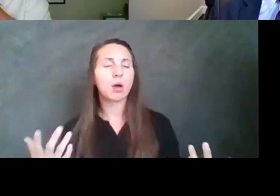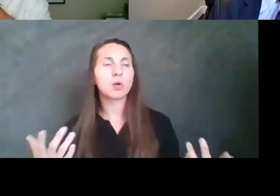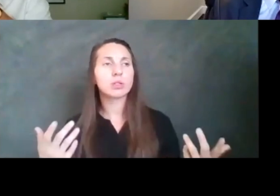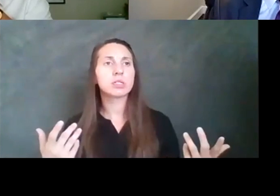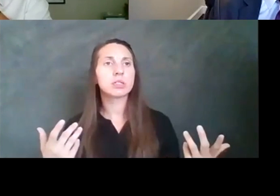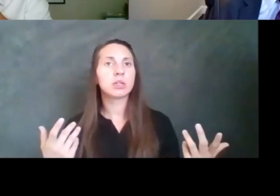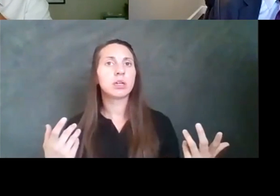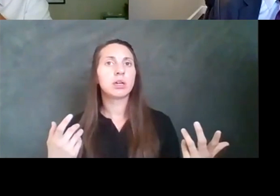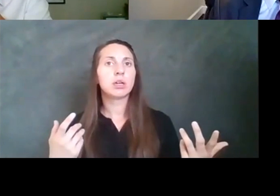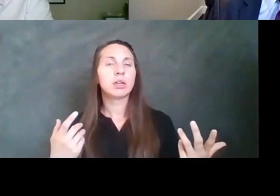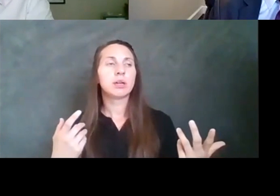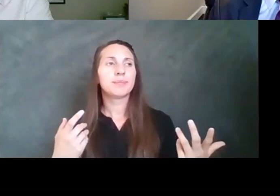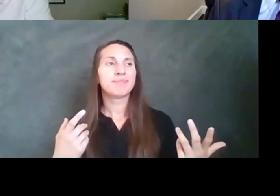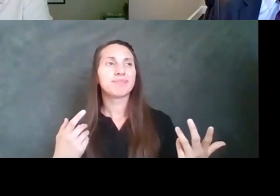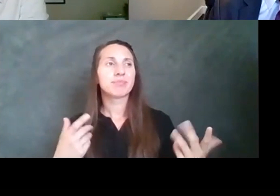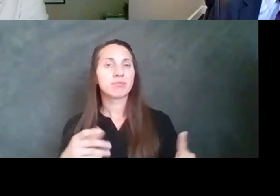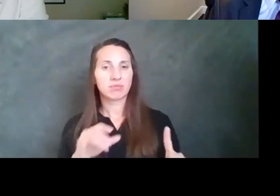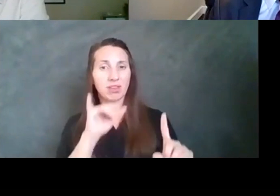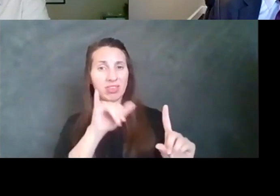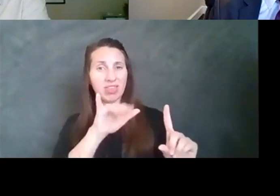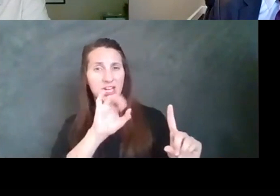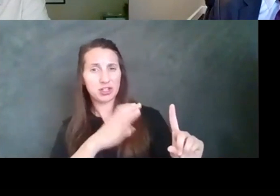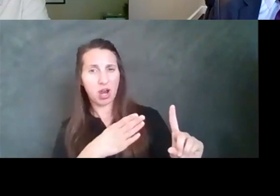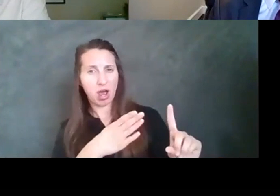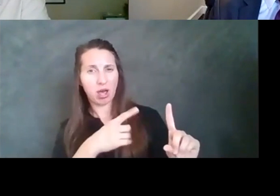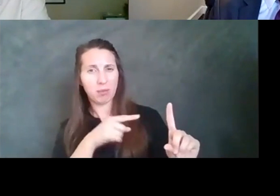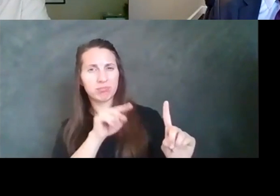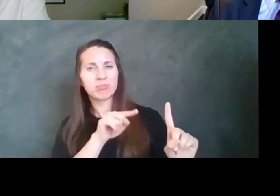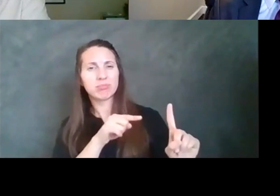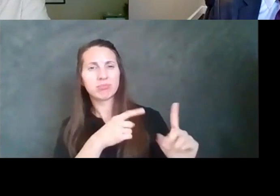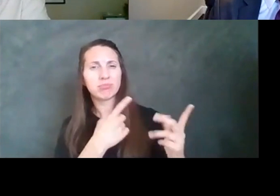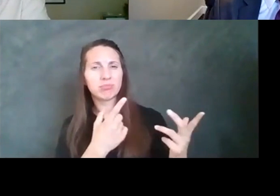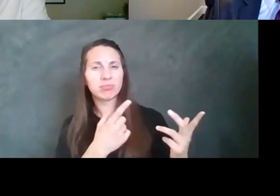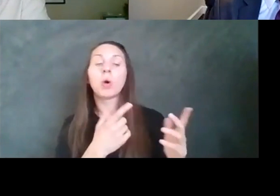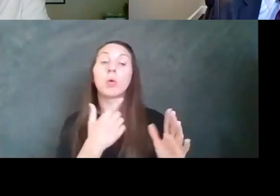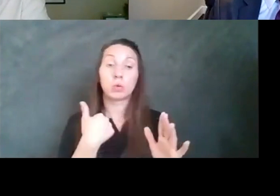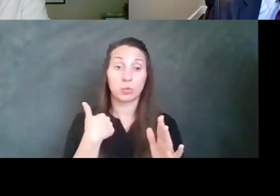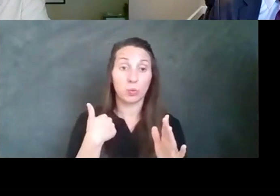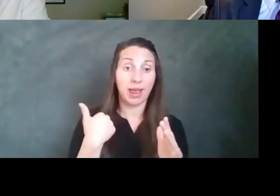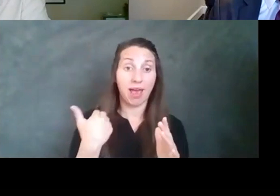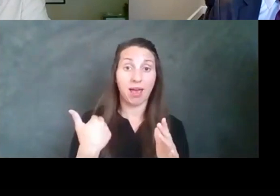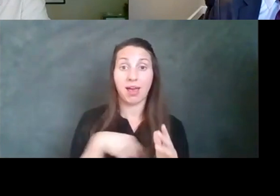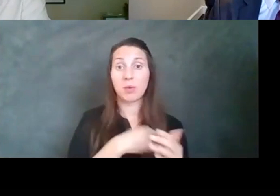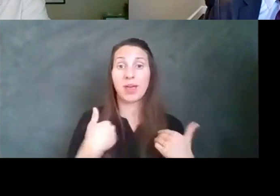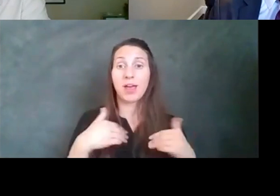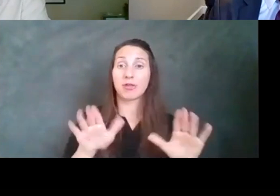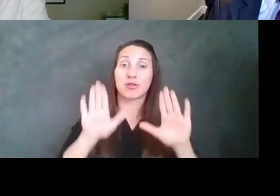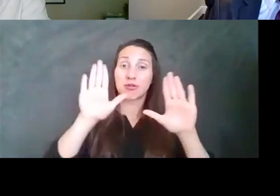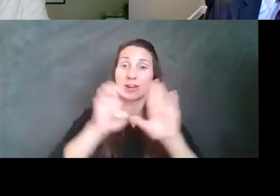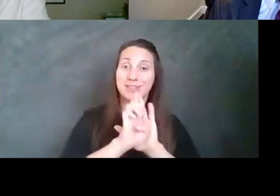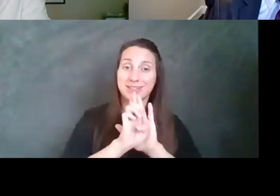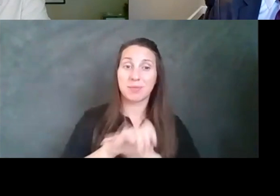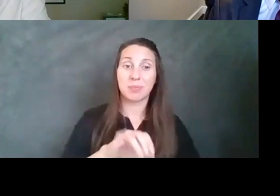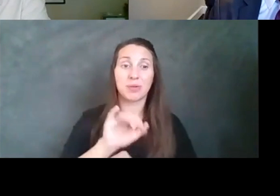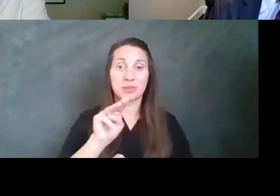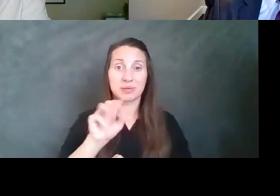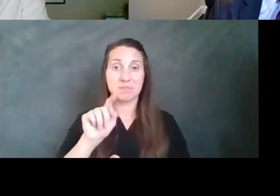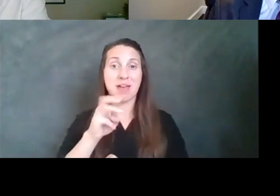of a job is essential? I know we got the great example that Matthew used in the public accommodation